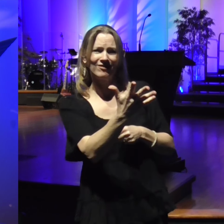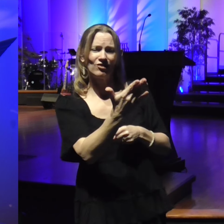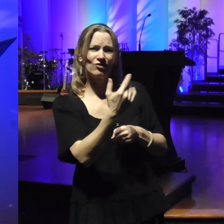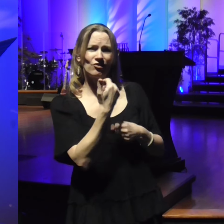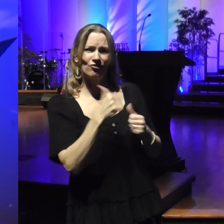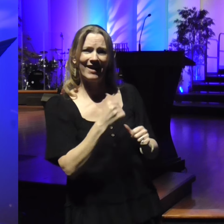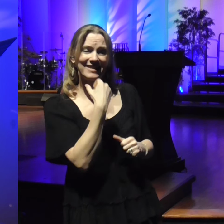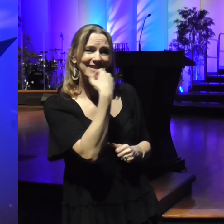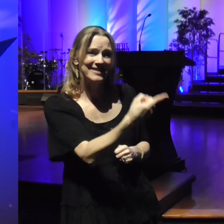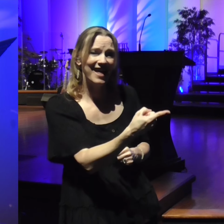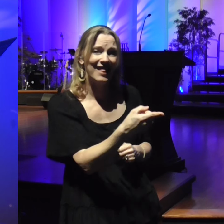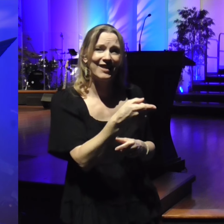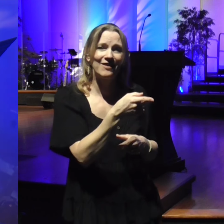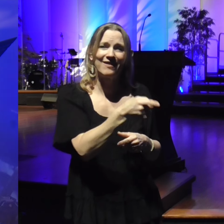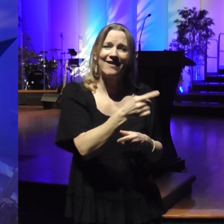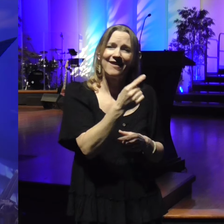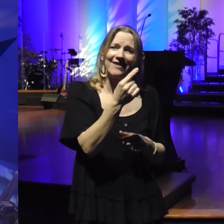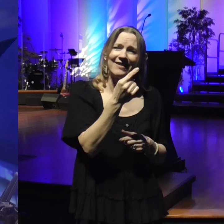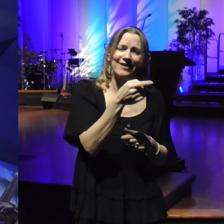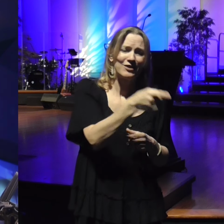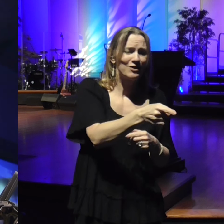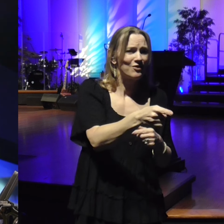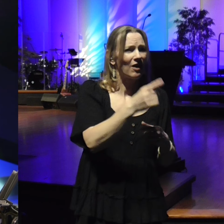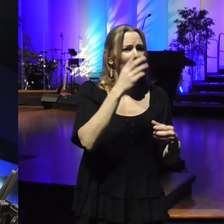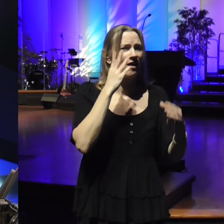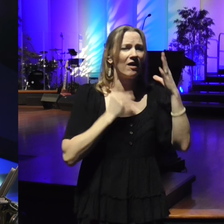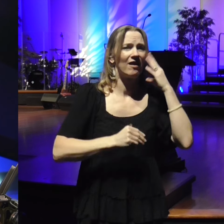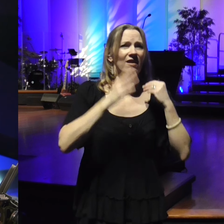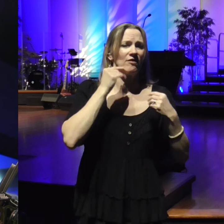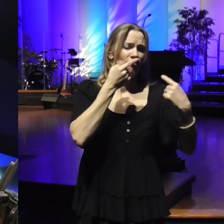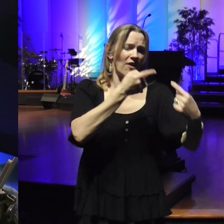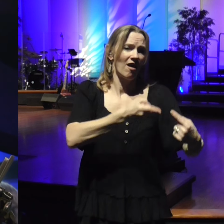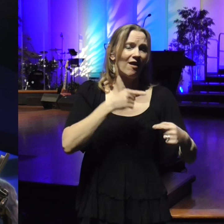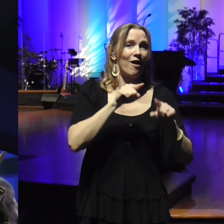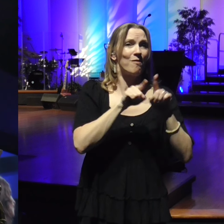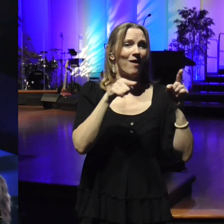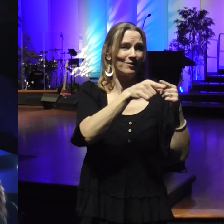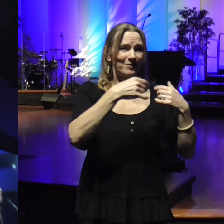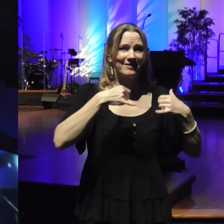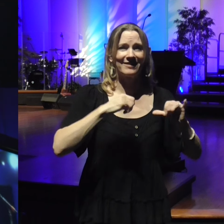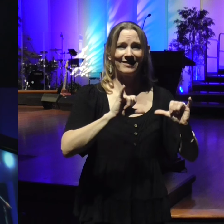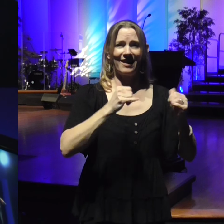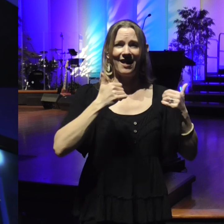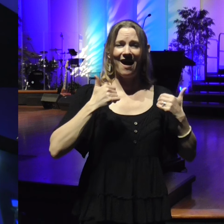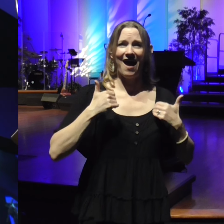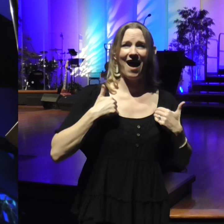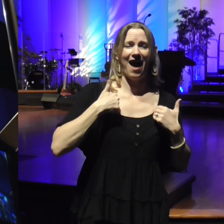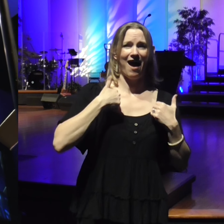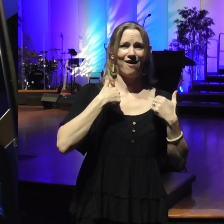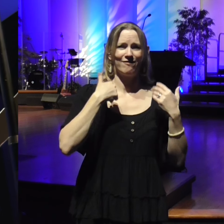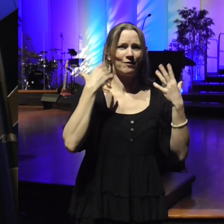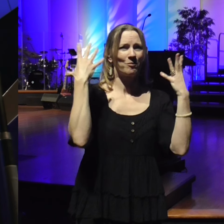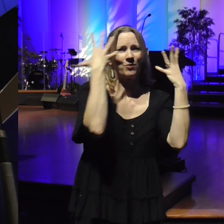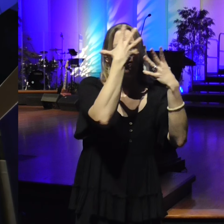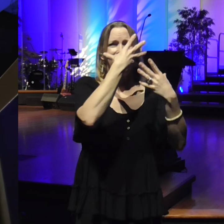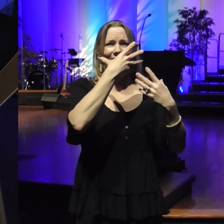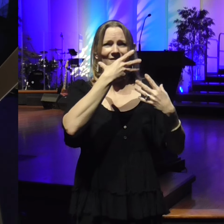you that there's always been a rainbow hanging over your